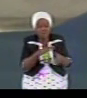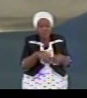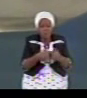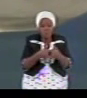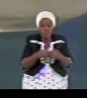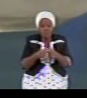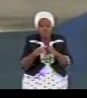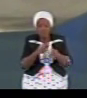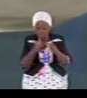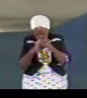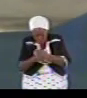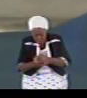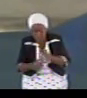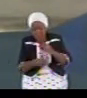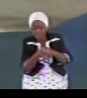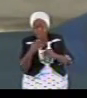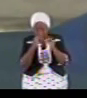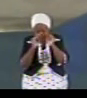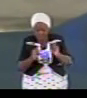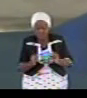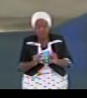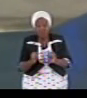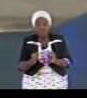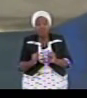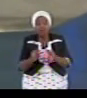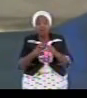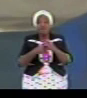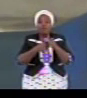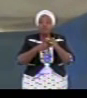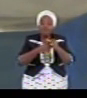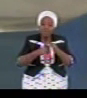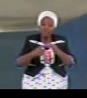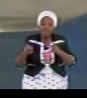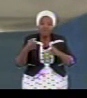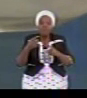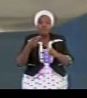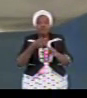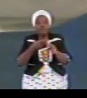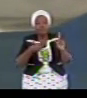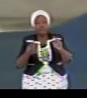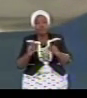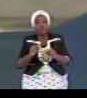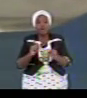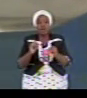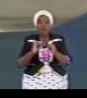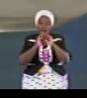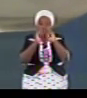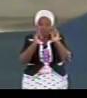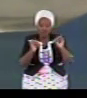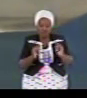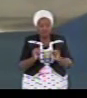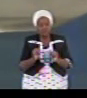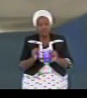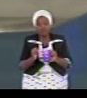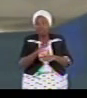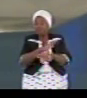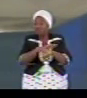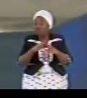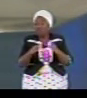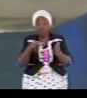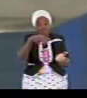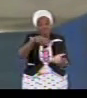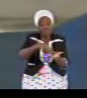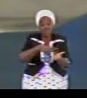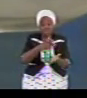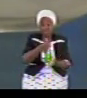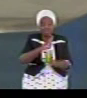idols? Flee from idolatry. Don't even stay there. Don't even stand there. I am